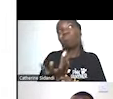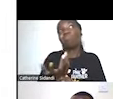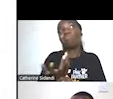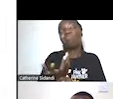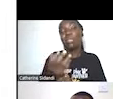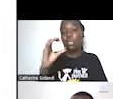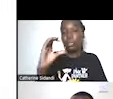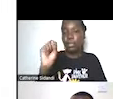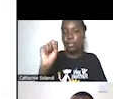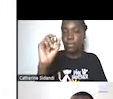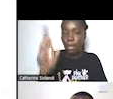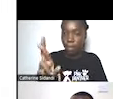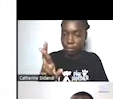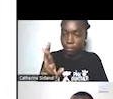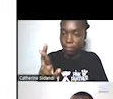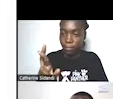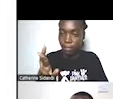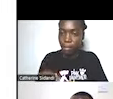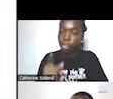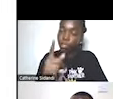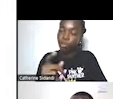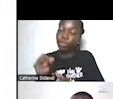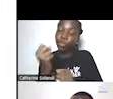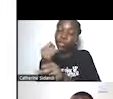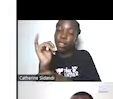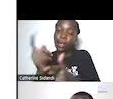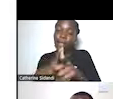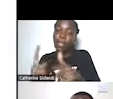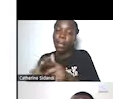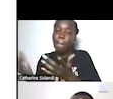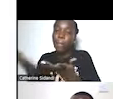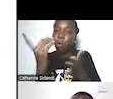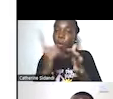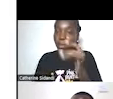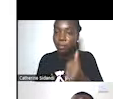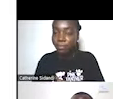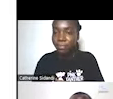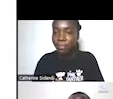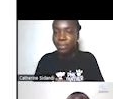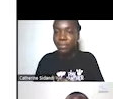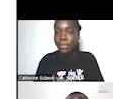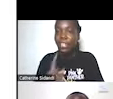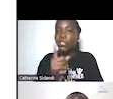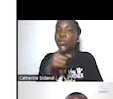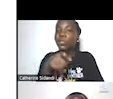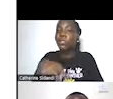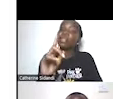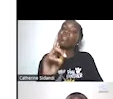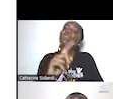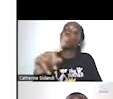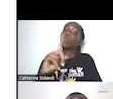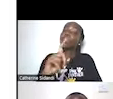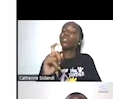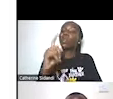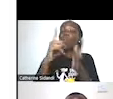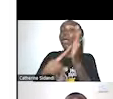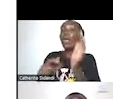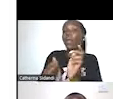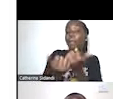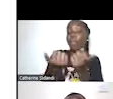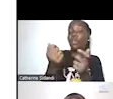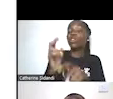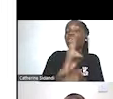CSR, what will it bring to us? Yeah. So at this point now you are querying your predictive analytics by use of course